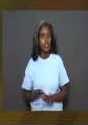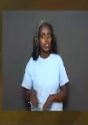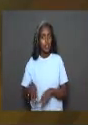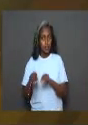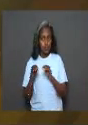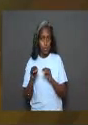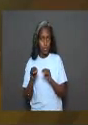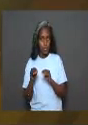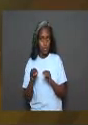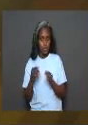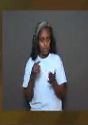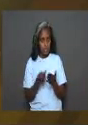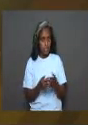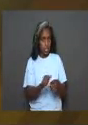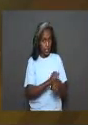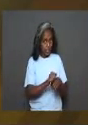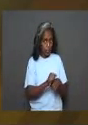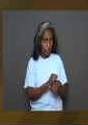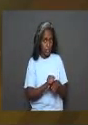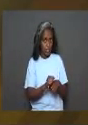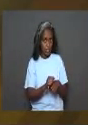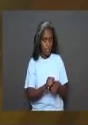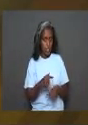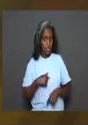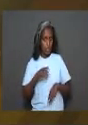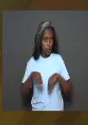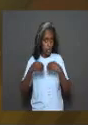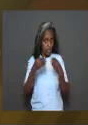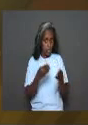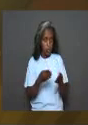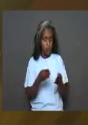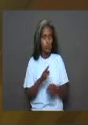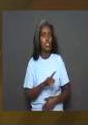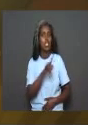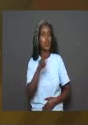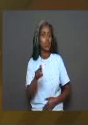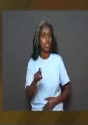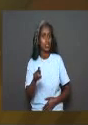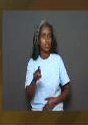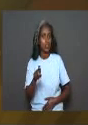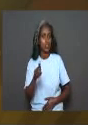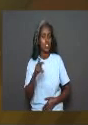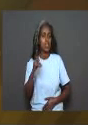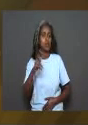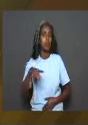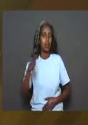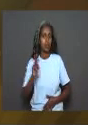Students, for this activity, I will give you the equation of the